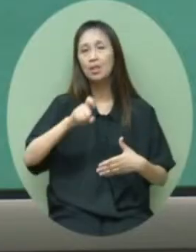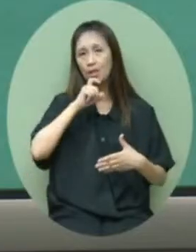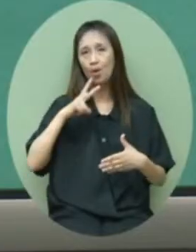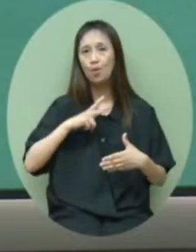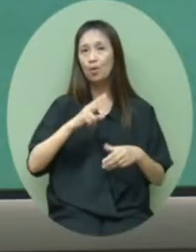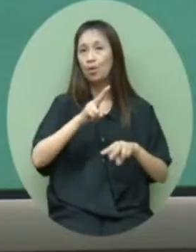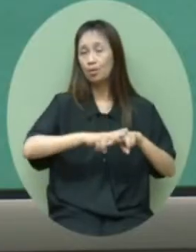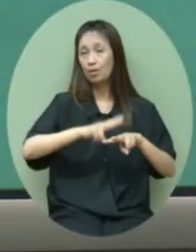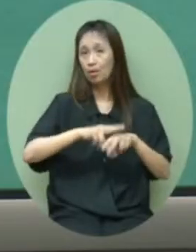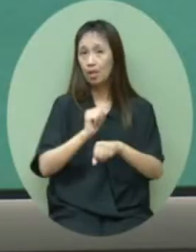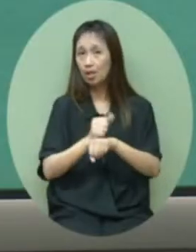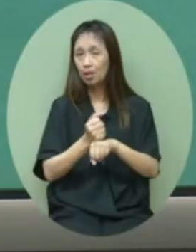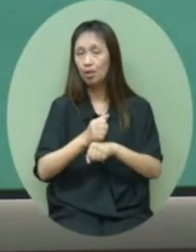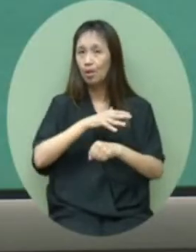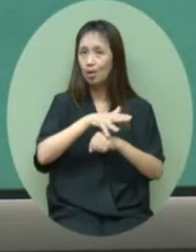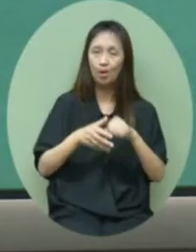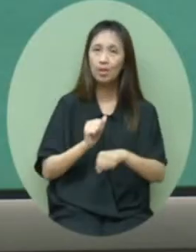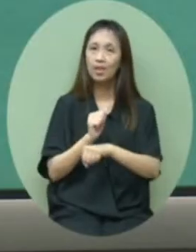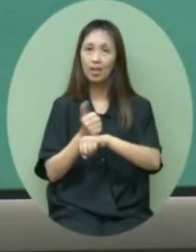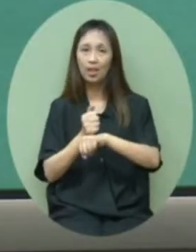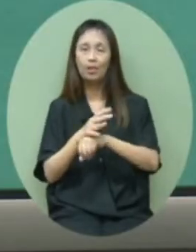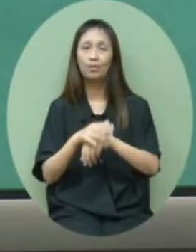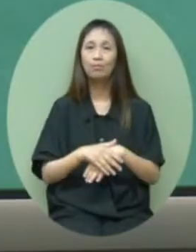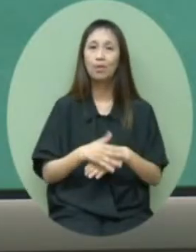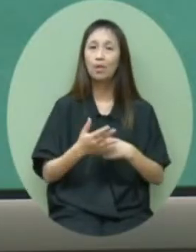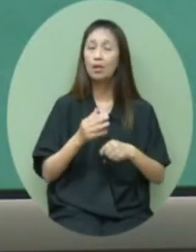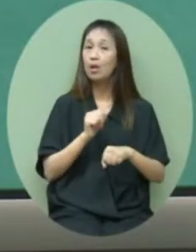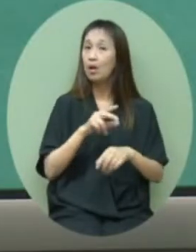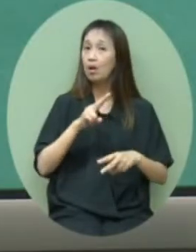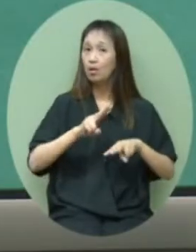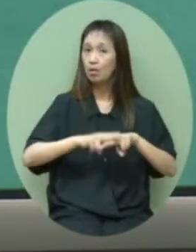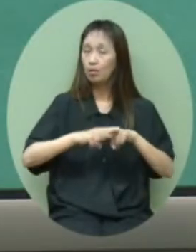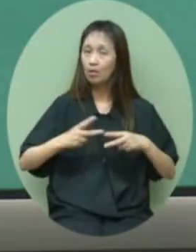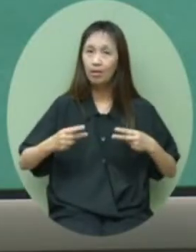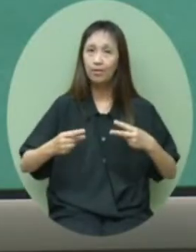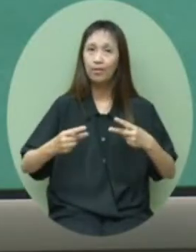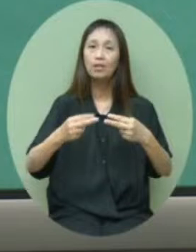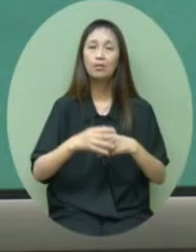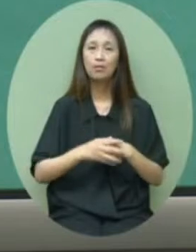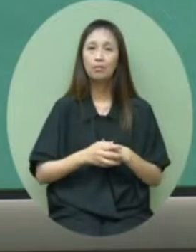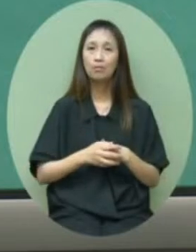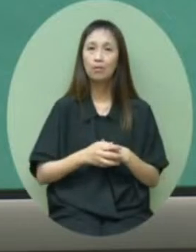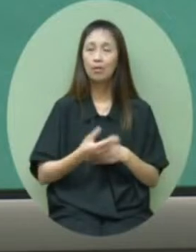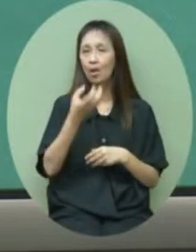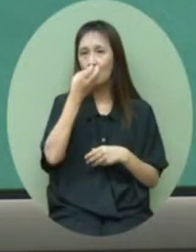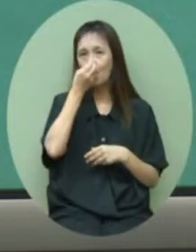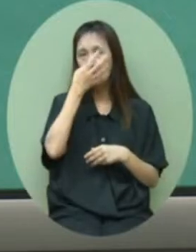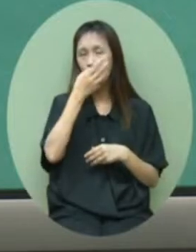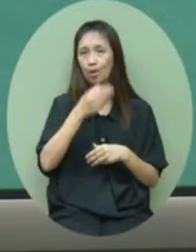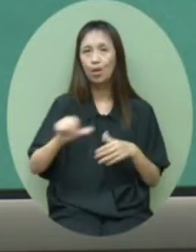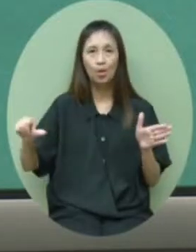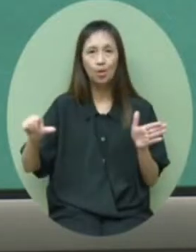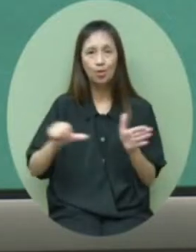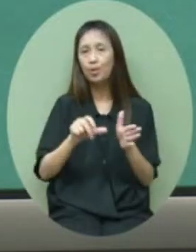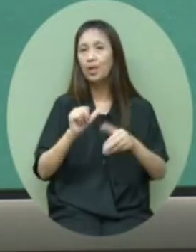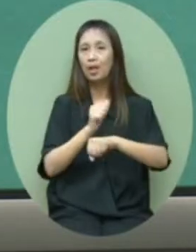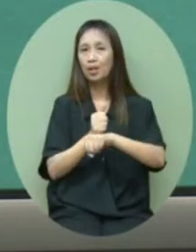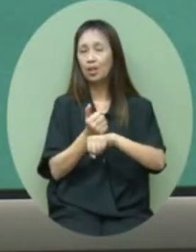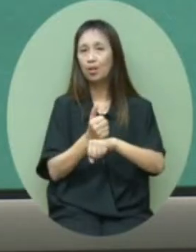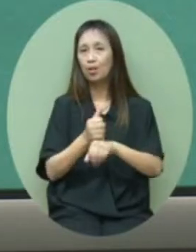Under one country, two systems, Hong Kong enjoys opportunities both coming from the country and from around the world. And then